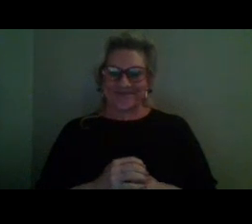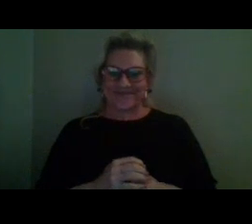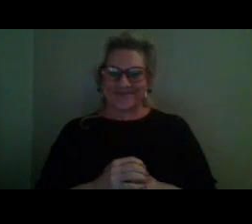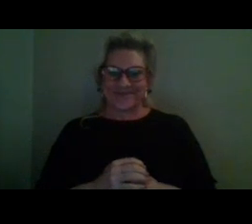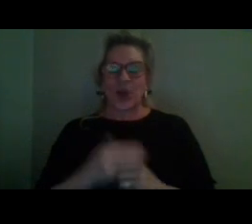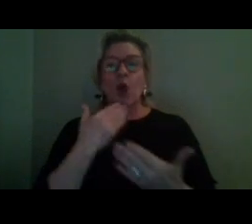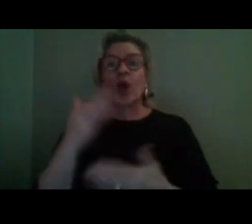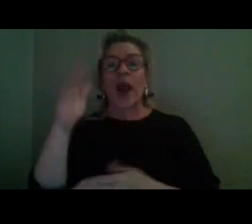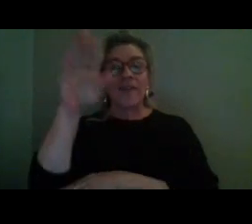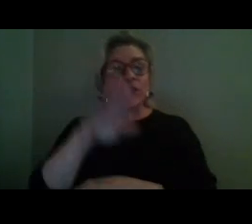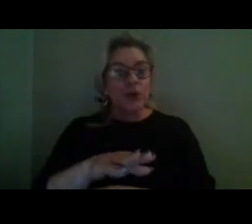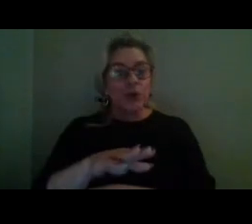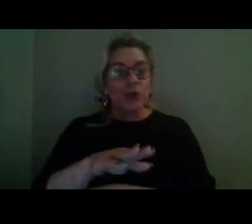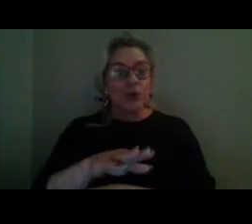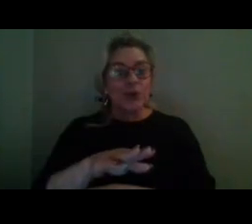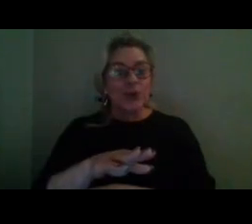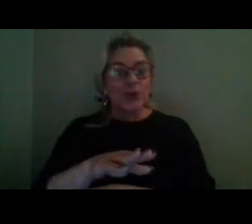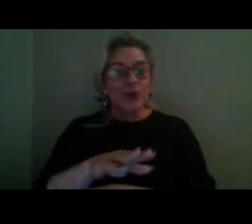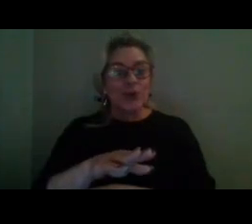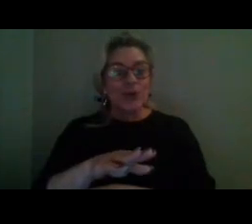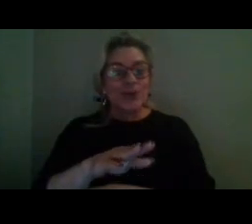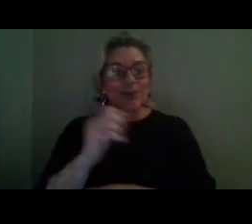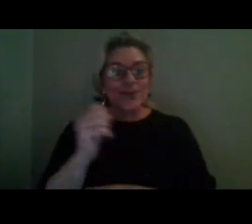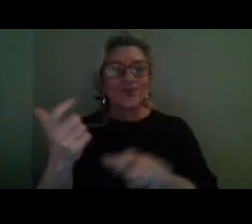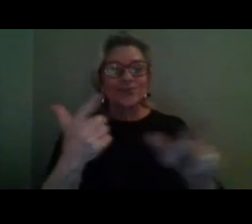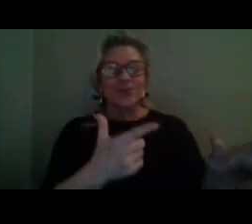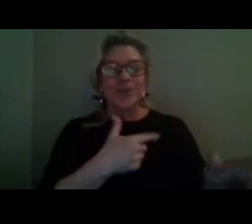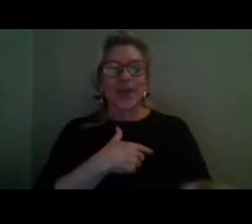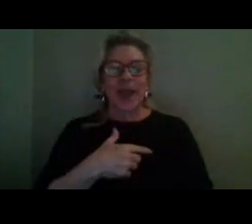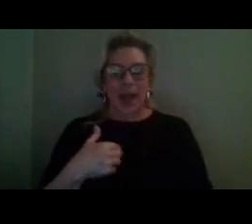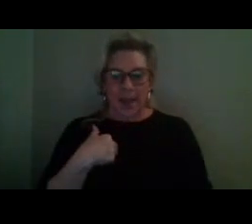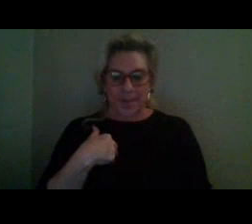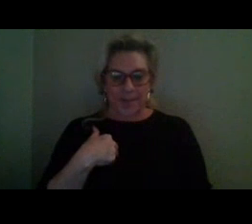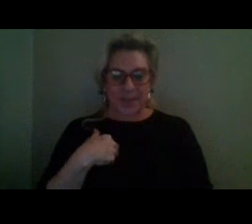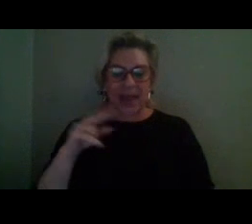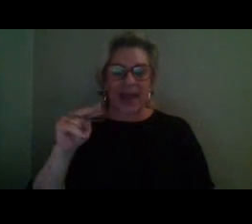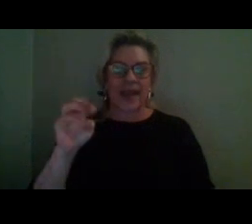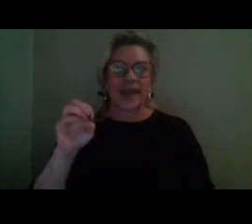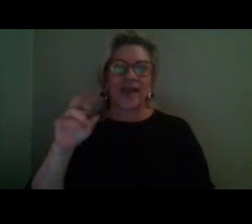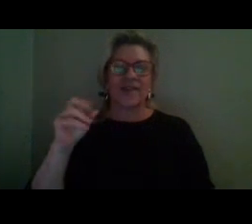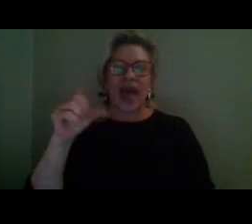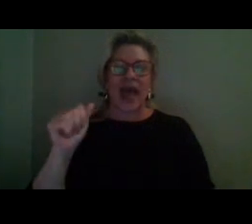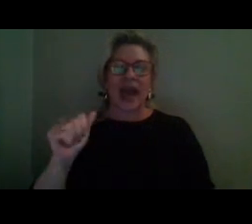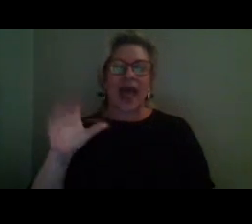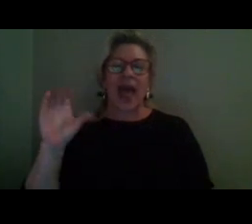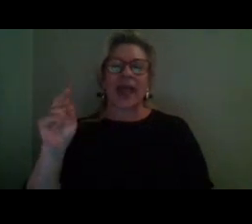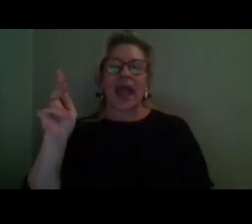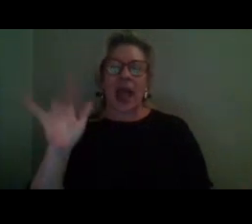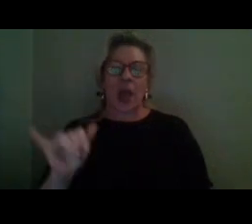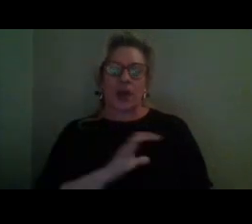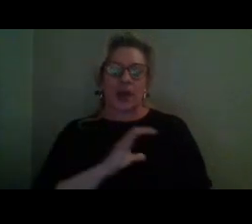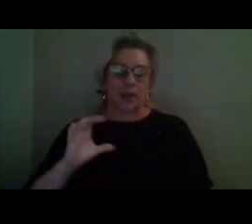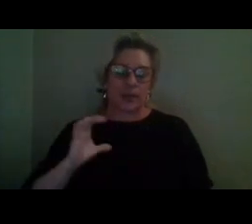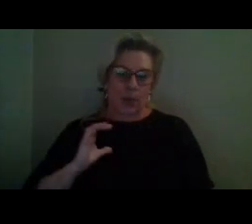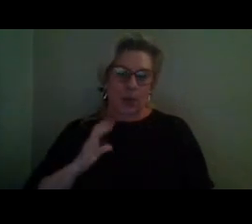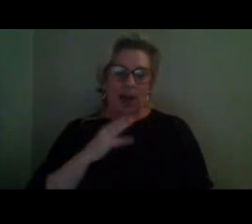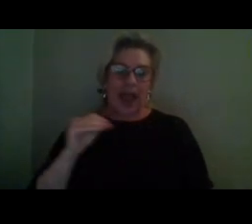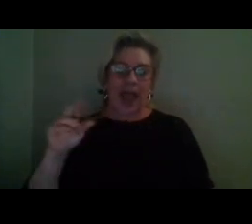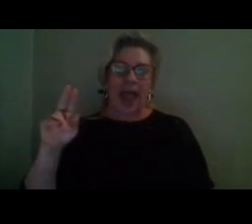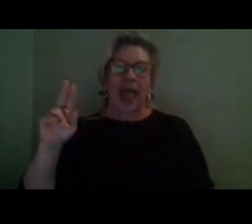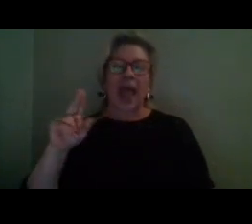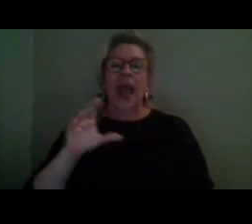Good afternoon, Chair Eager and fellow commissioners. I'm Sue Hook, Chair of the Nevada County Board of Supervisors and also a Commissioner on Nevada County